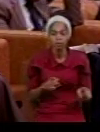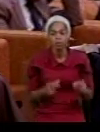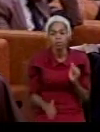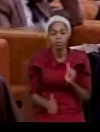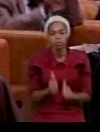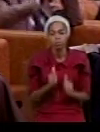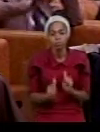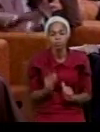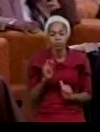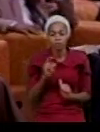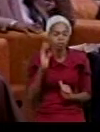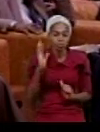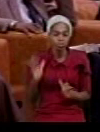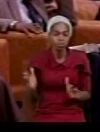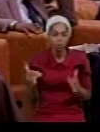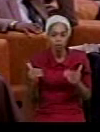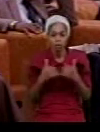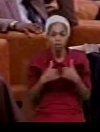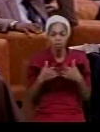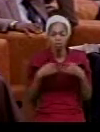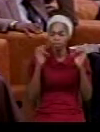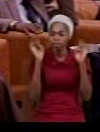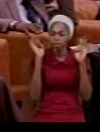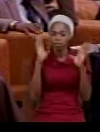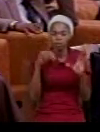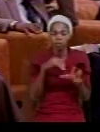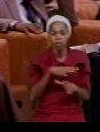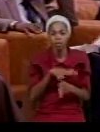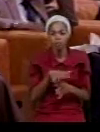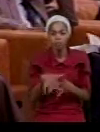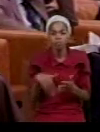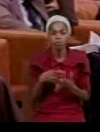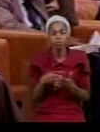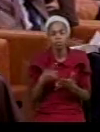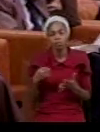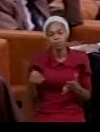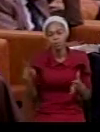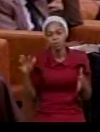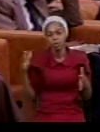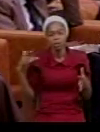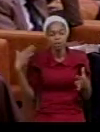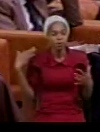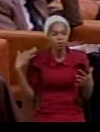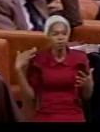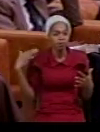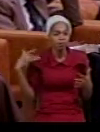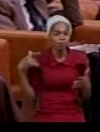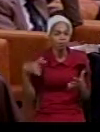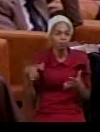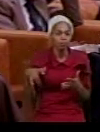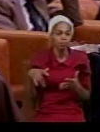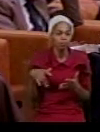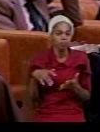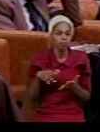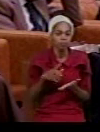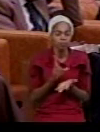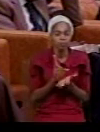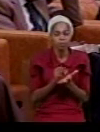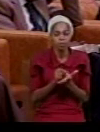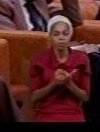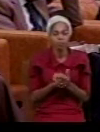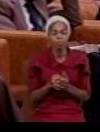have in abomination among the fowls. They shall not be eaten. They are an abomination. The